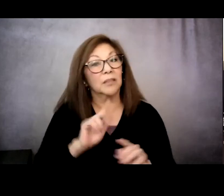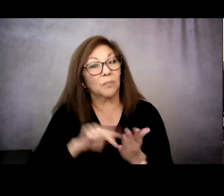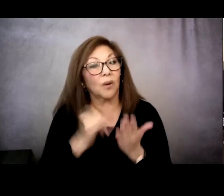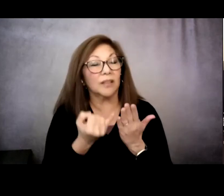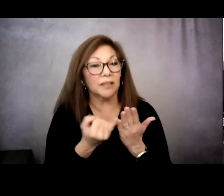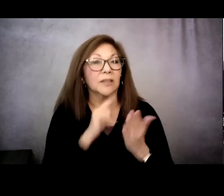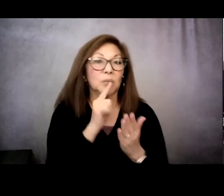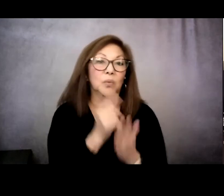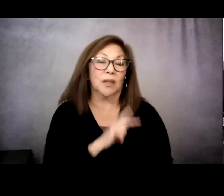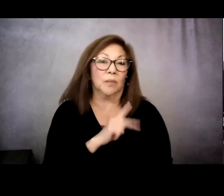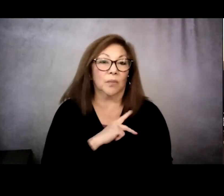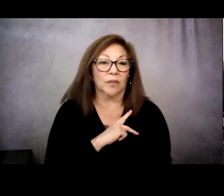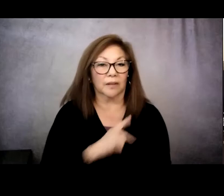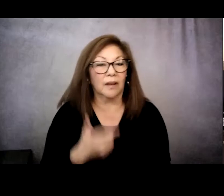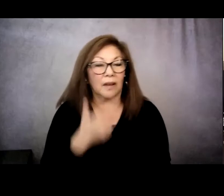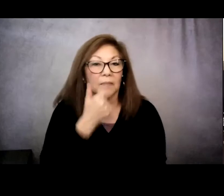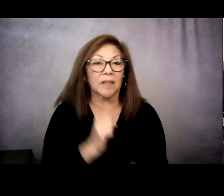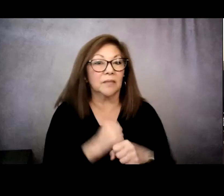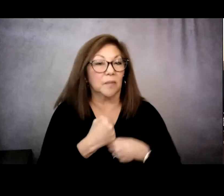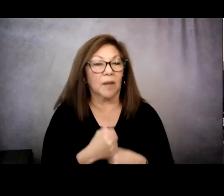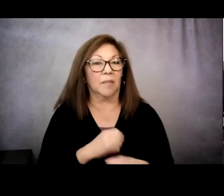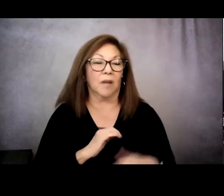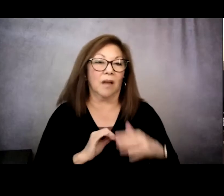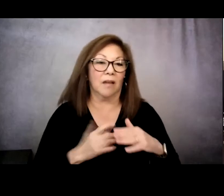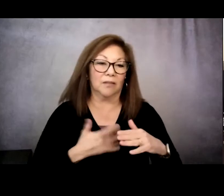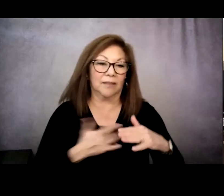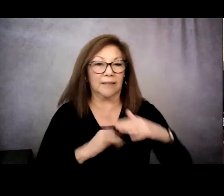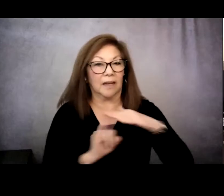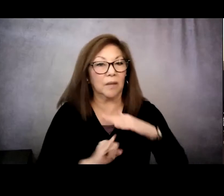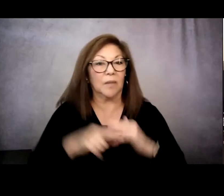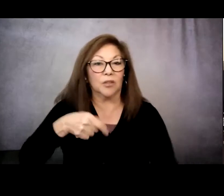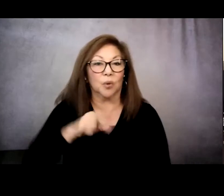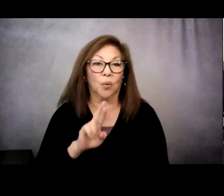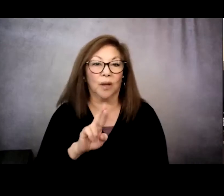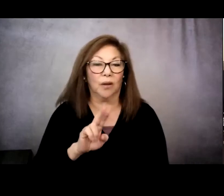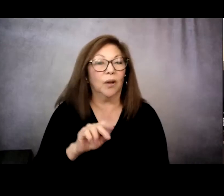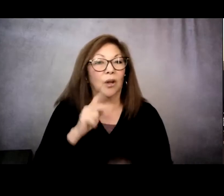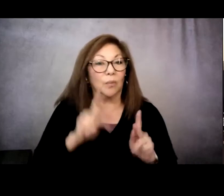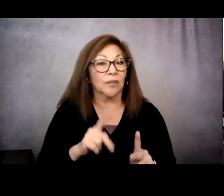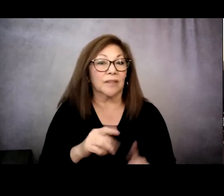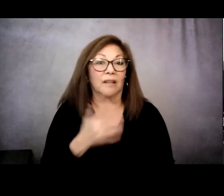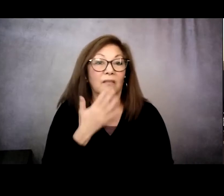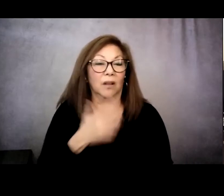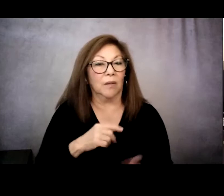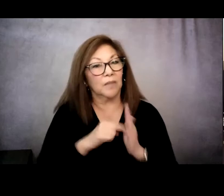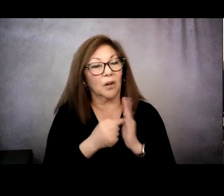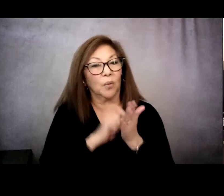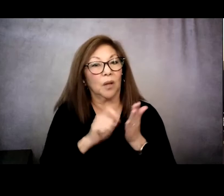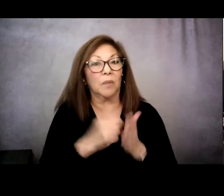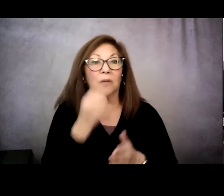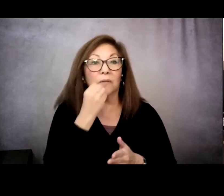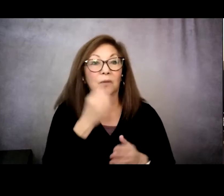intensely personal, forged by my own sense of isolation in this field as a queer person of color. I began writing about food professionally